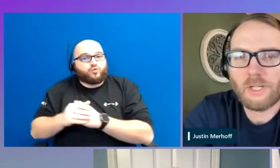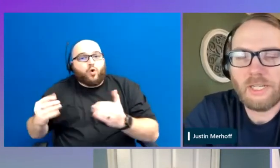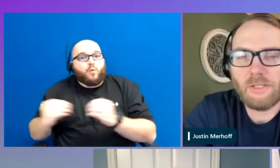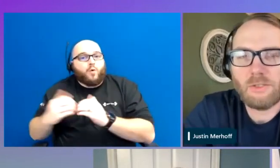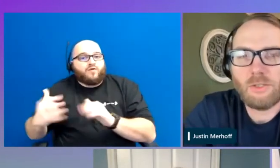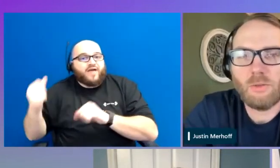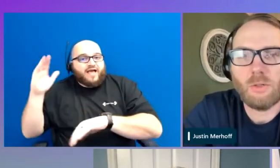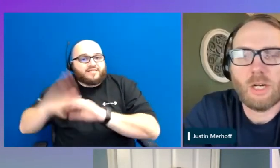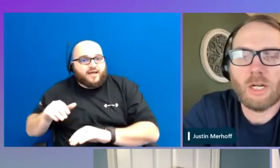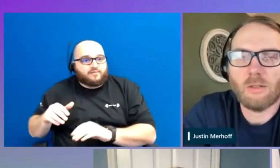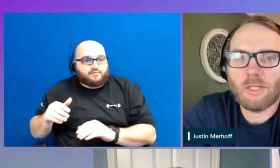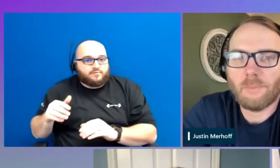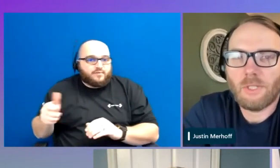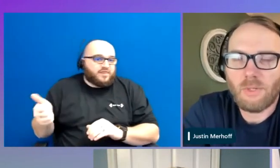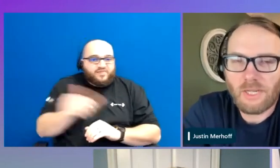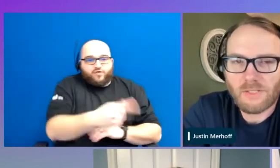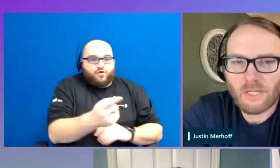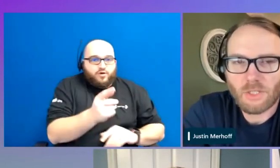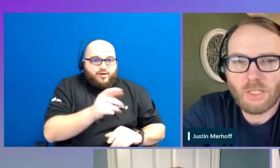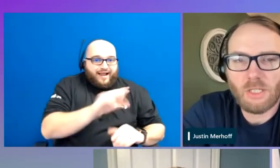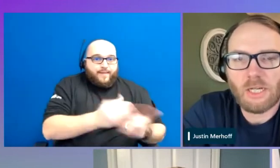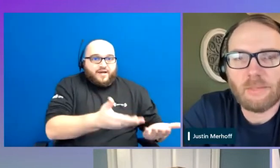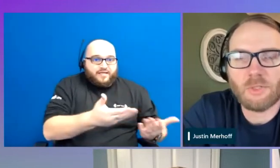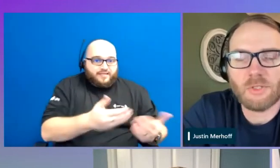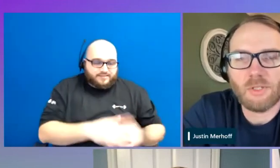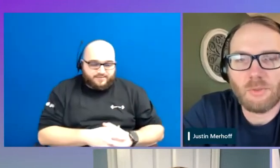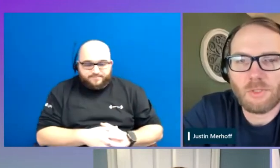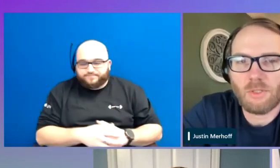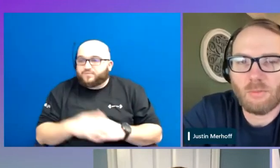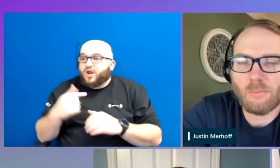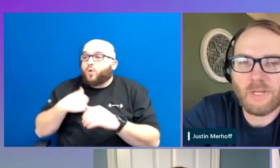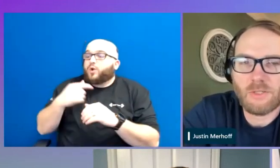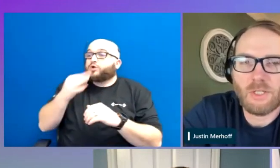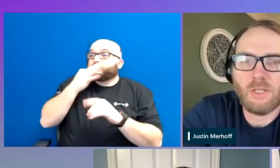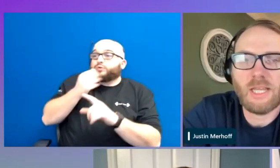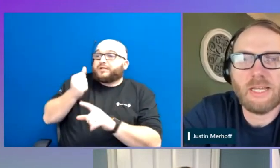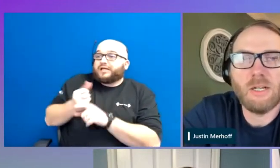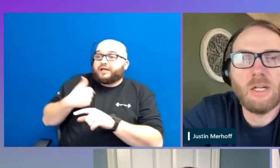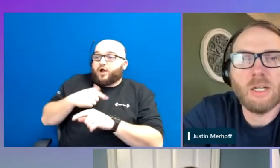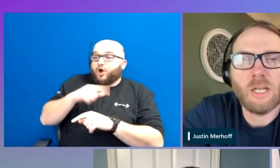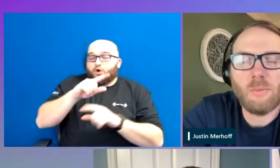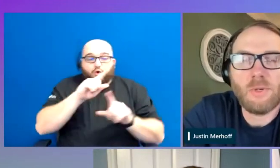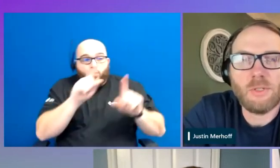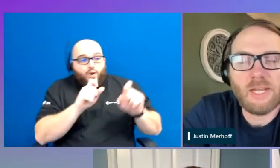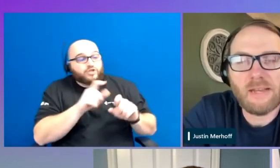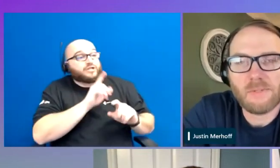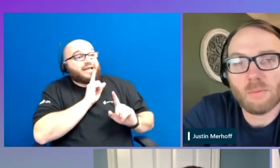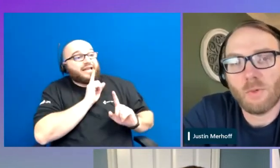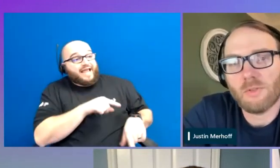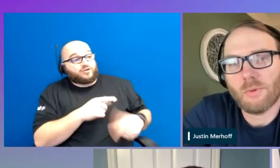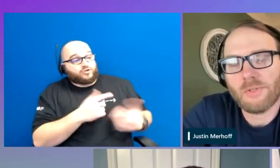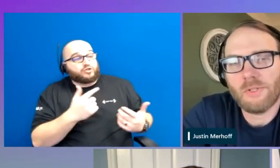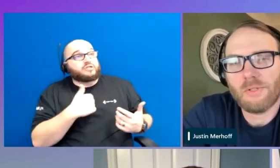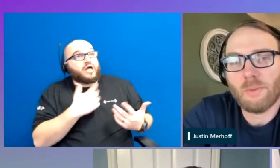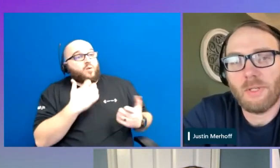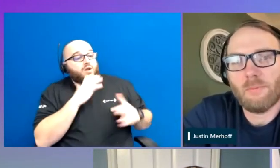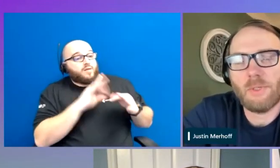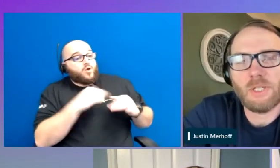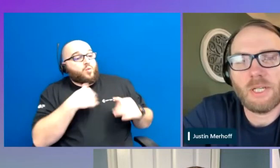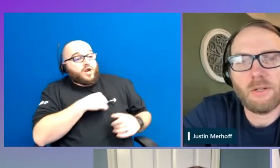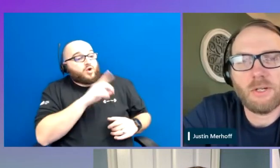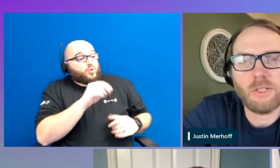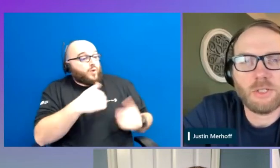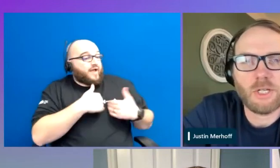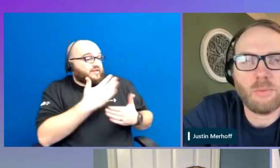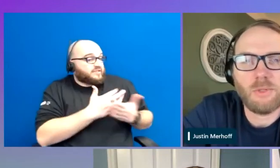So we're getting to our Q&A section. I'm just going to mention that we do have some resources that we have